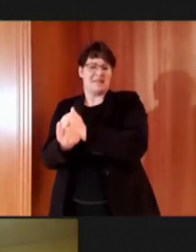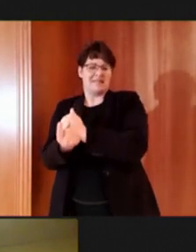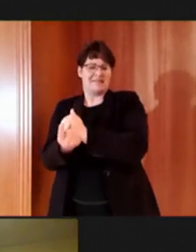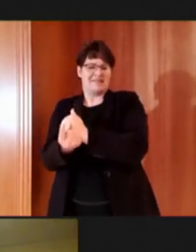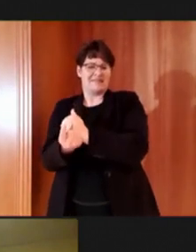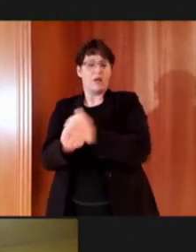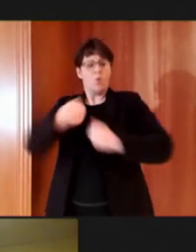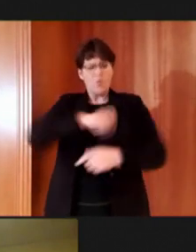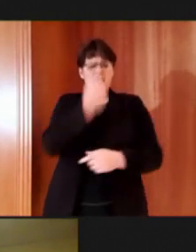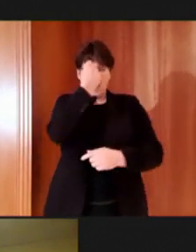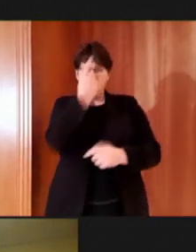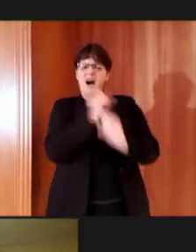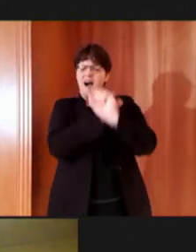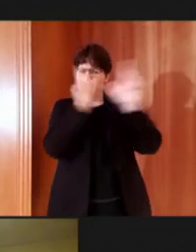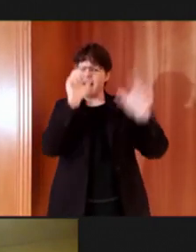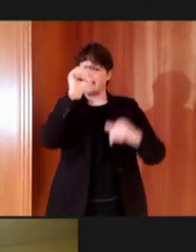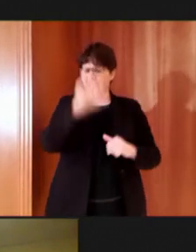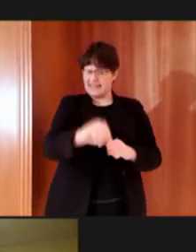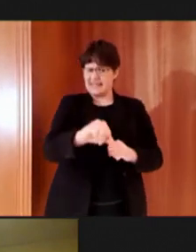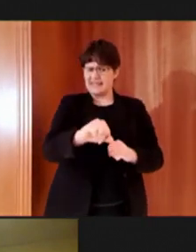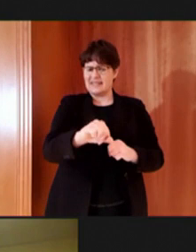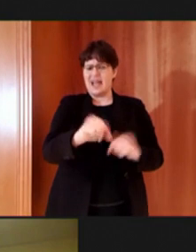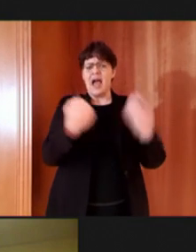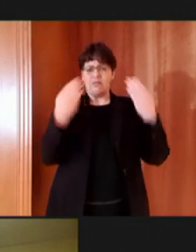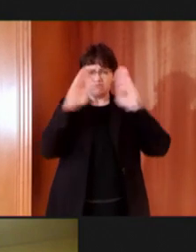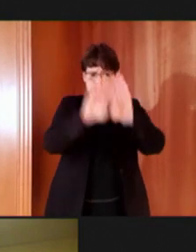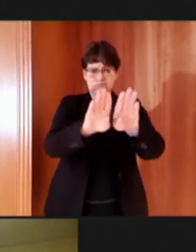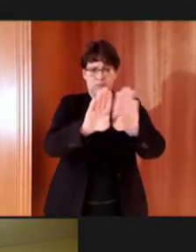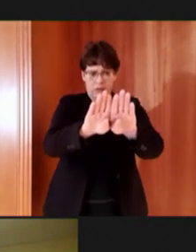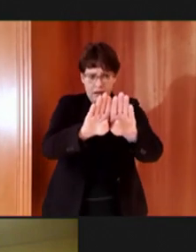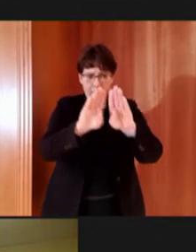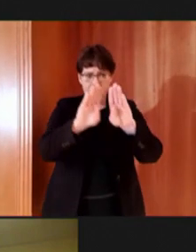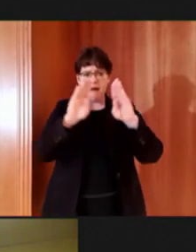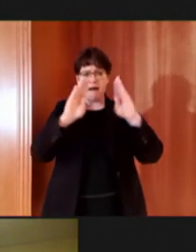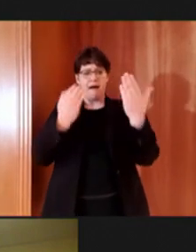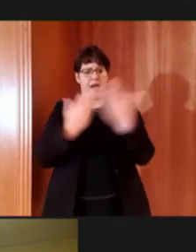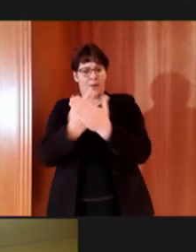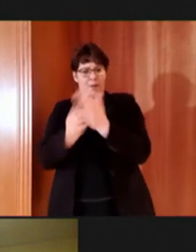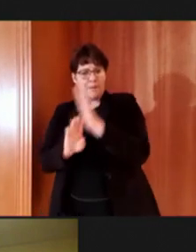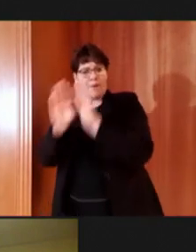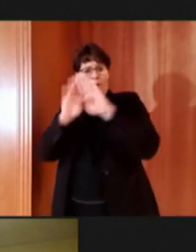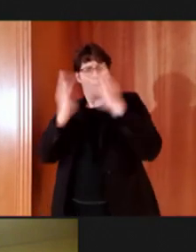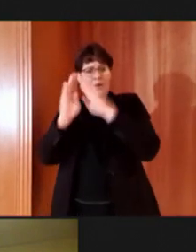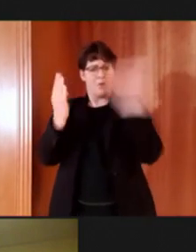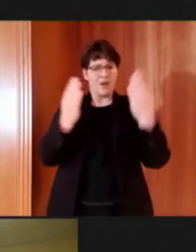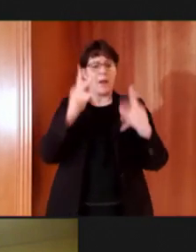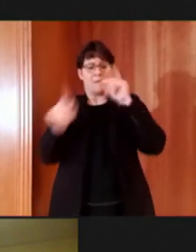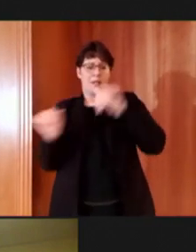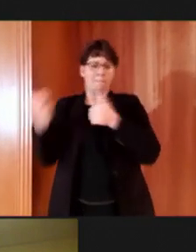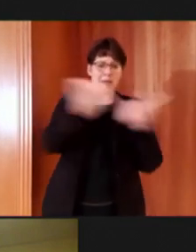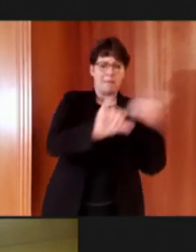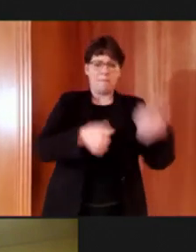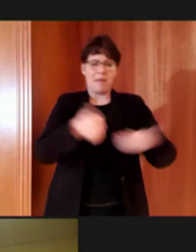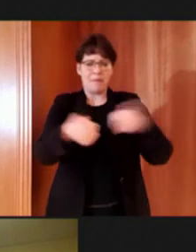that as more sectors of the economy open up and as more people return to work,